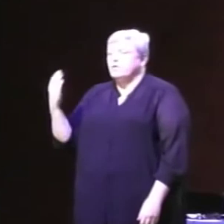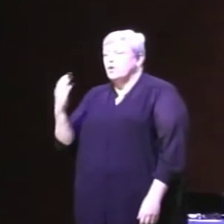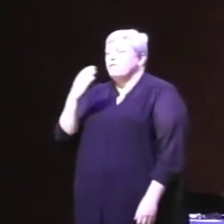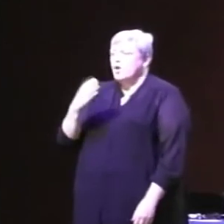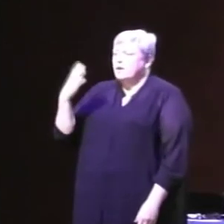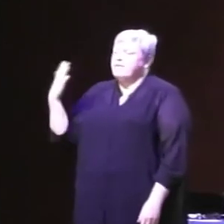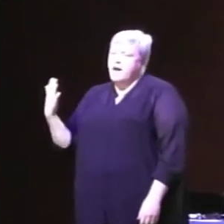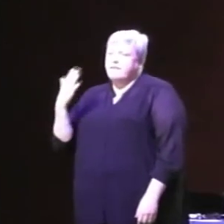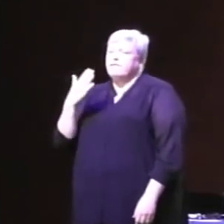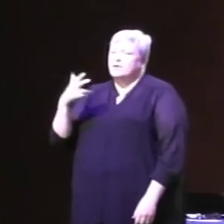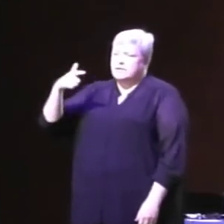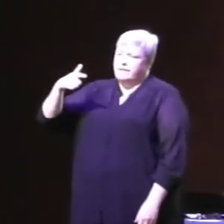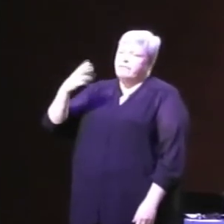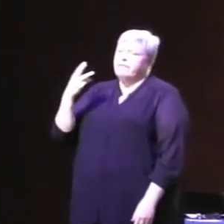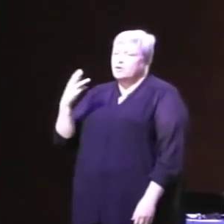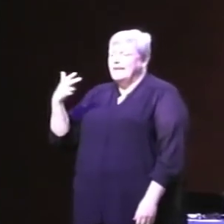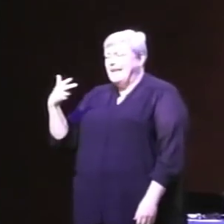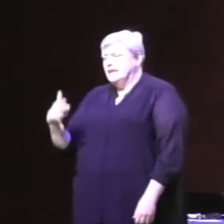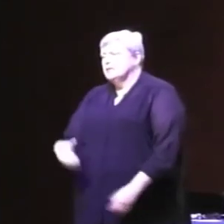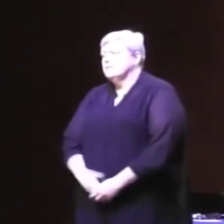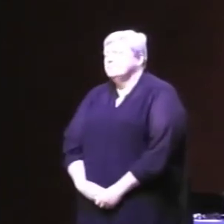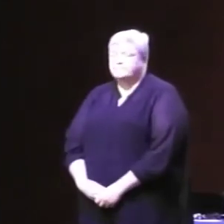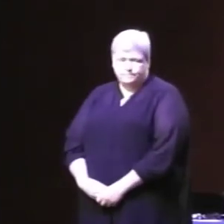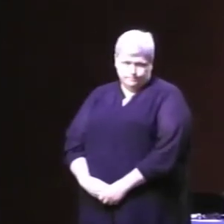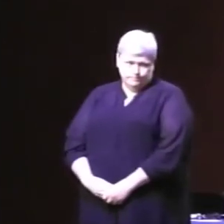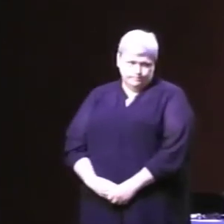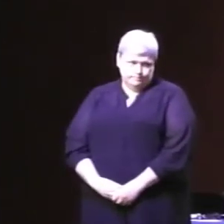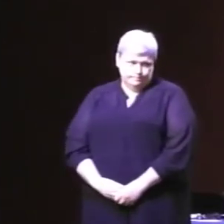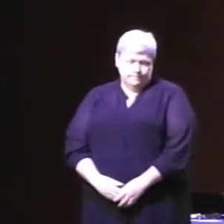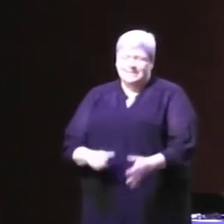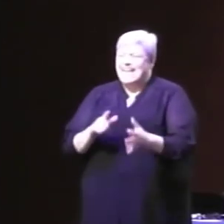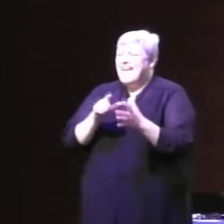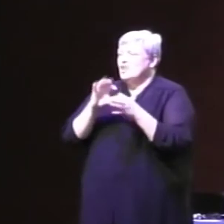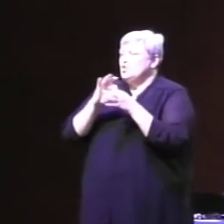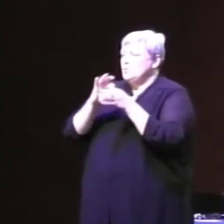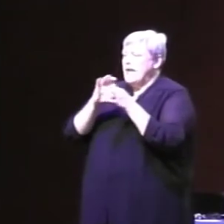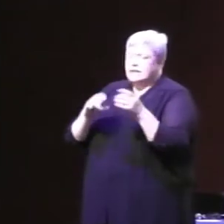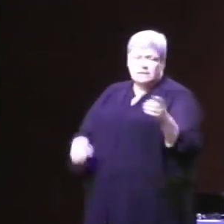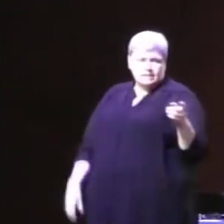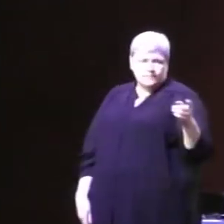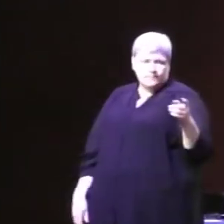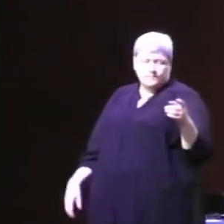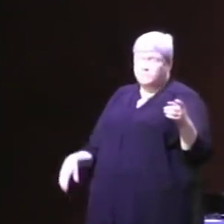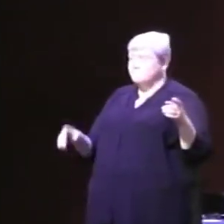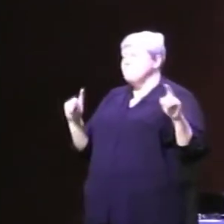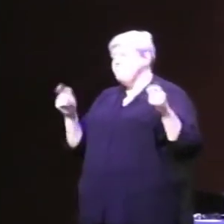48, Public Finance and Local Government Cuts, to be moved by Unite. Mr. President,